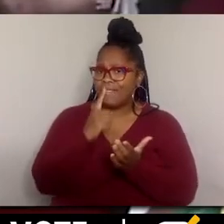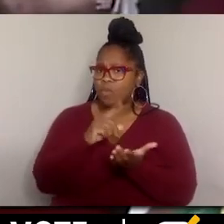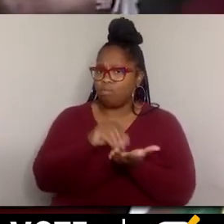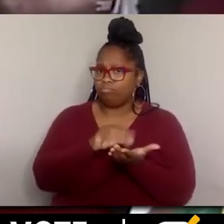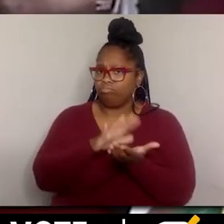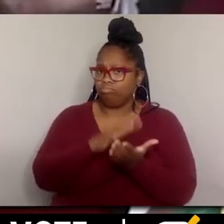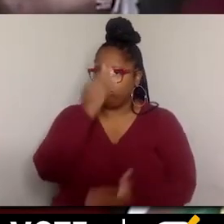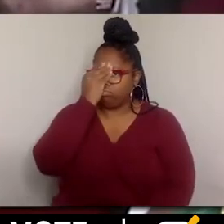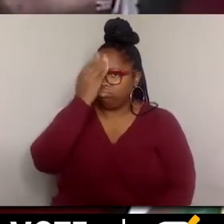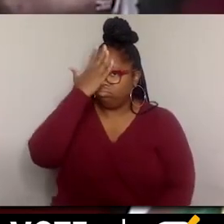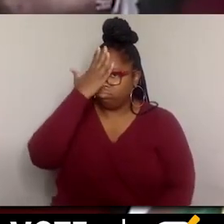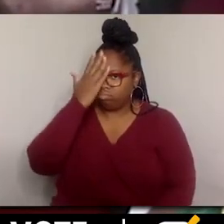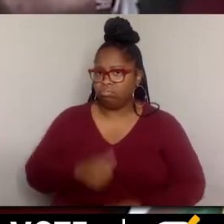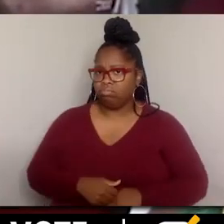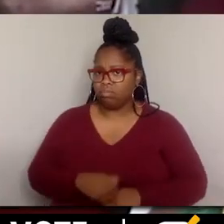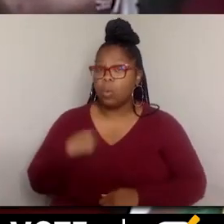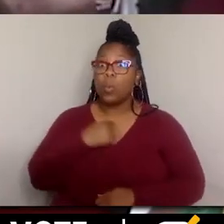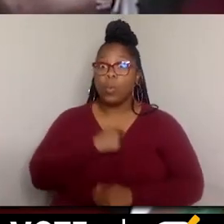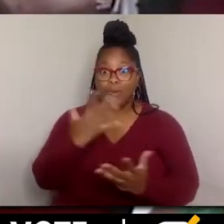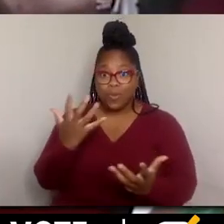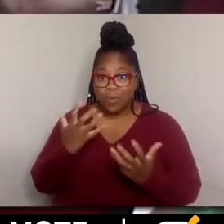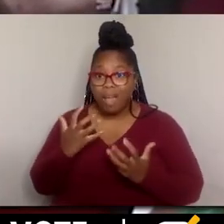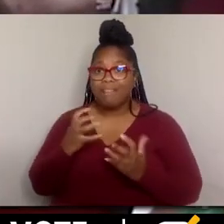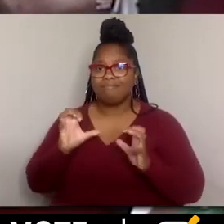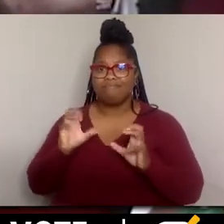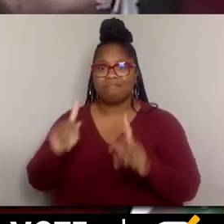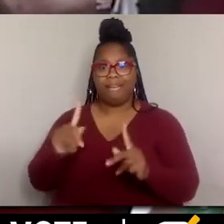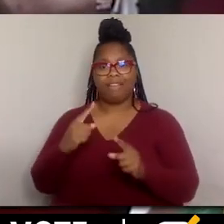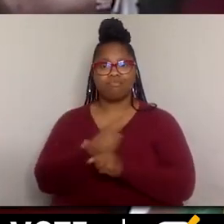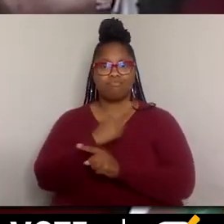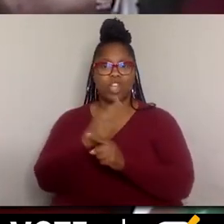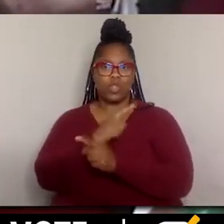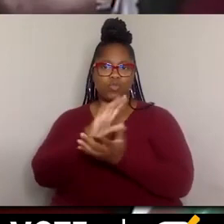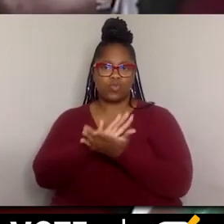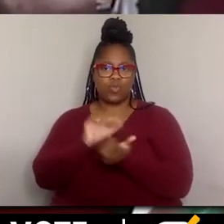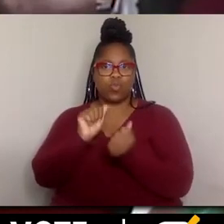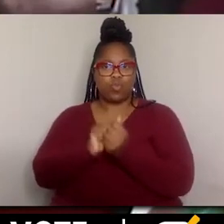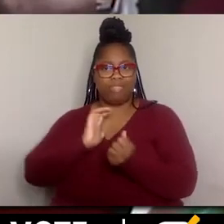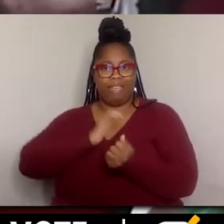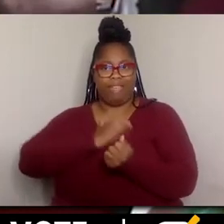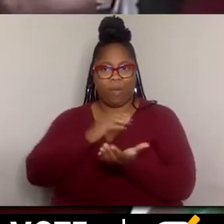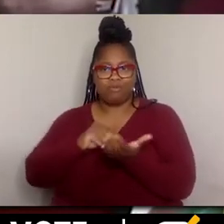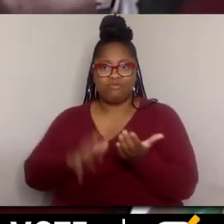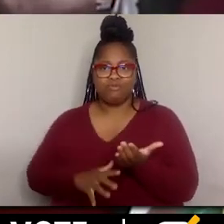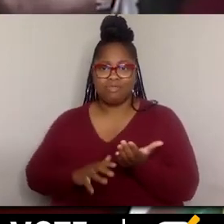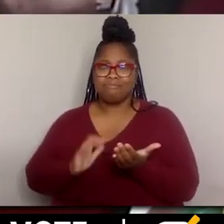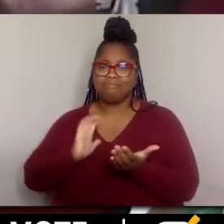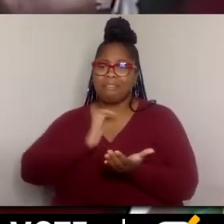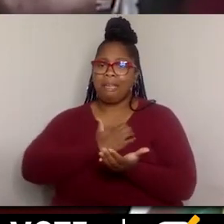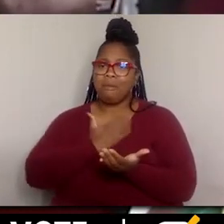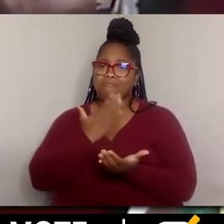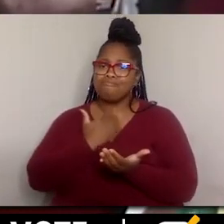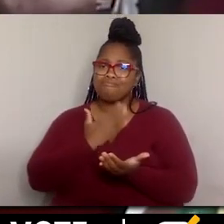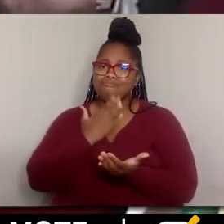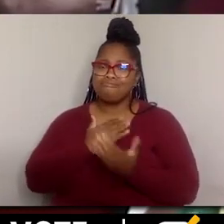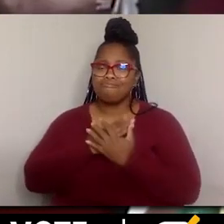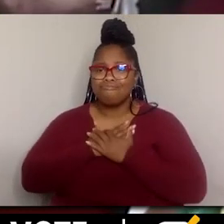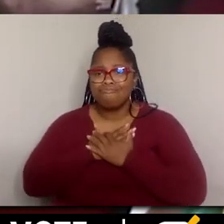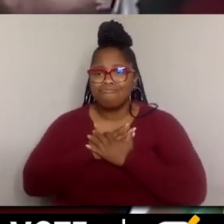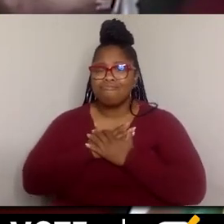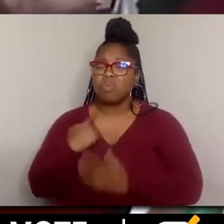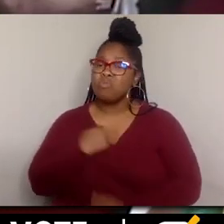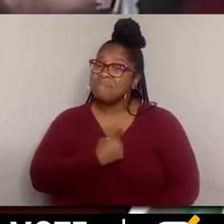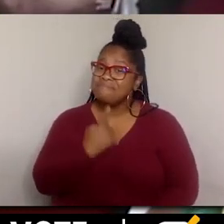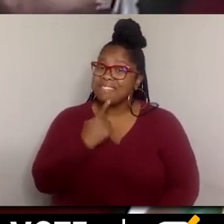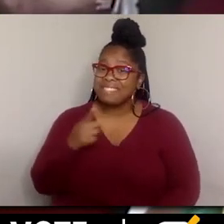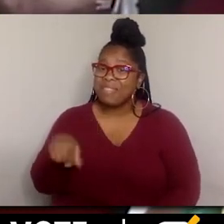than to be back in physical schools with our students, our babies. We miss them, but we need to